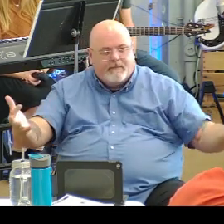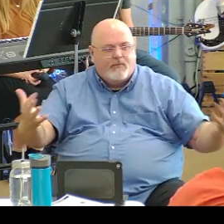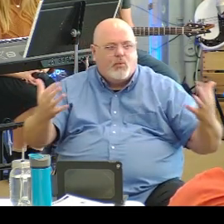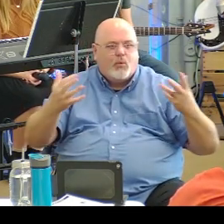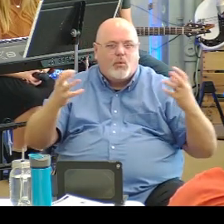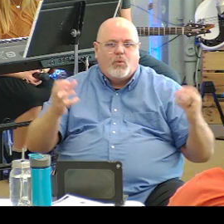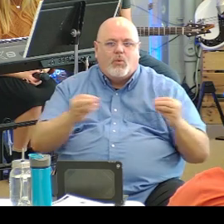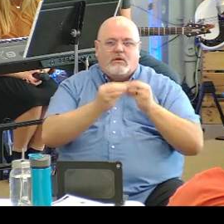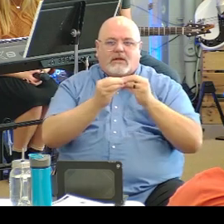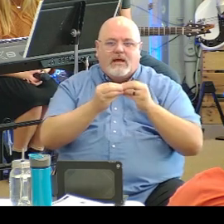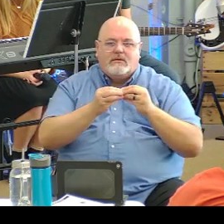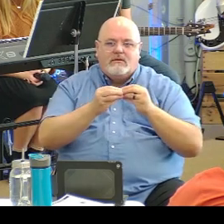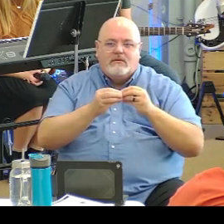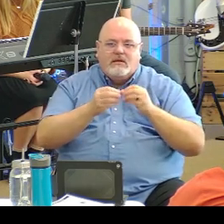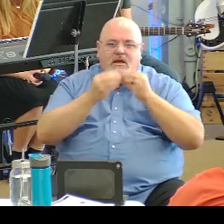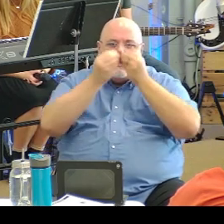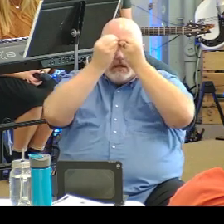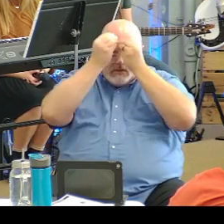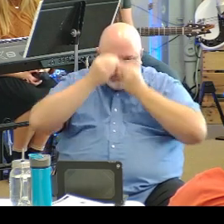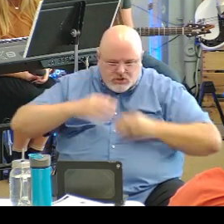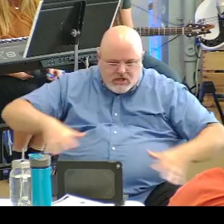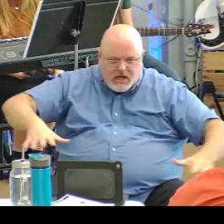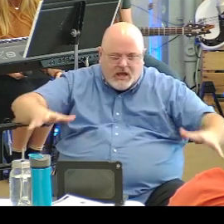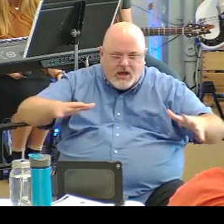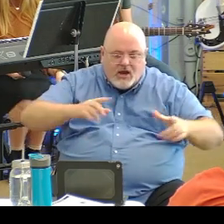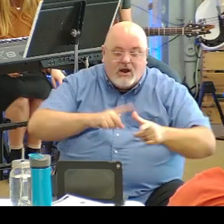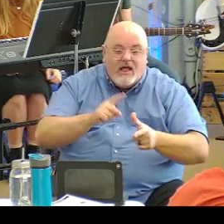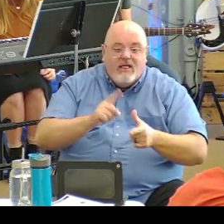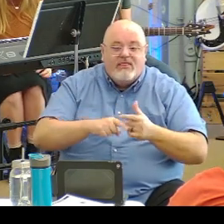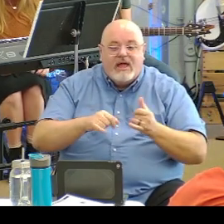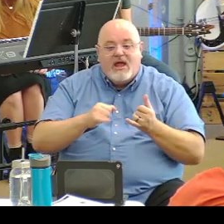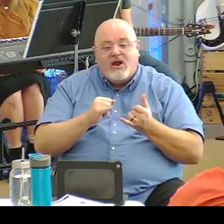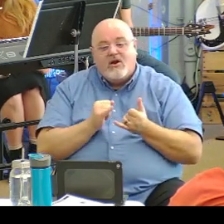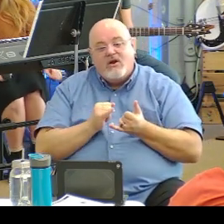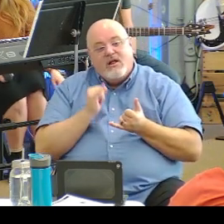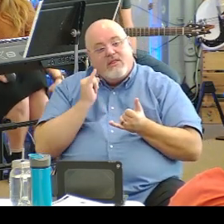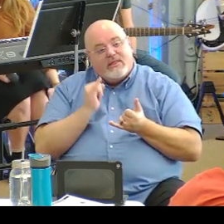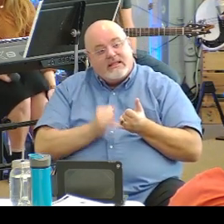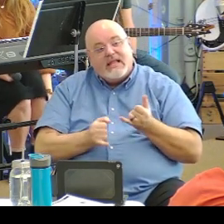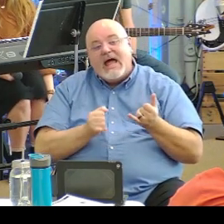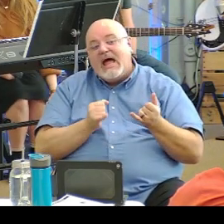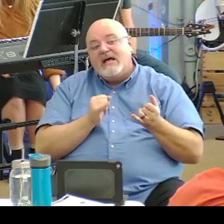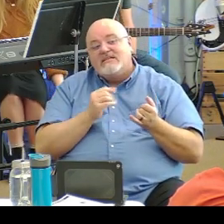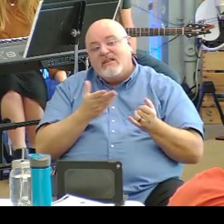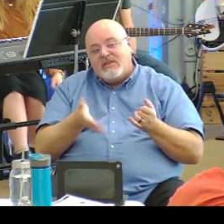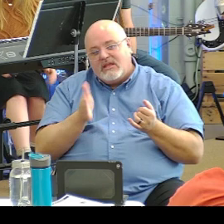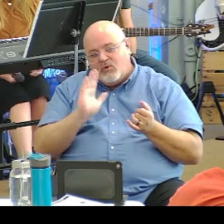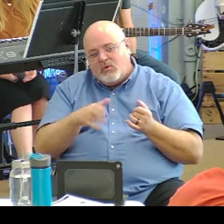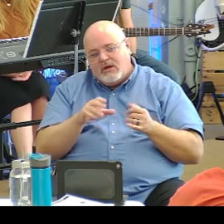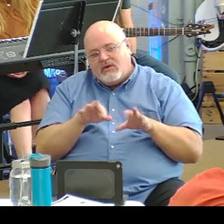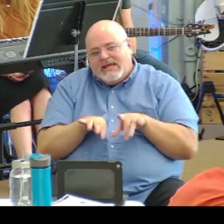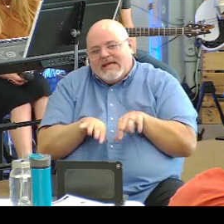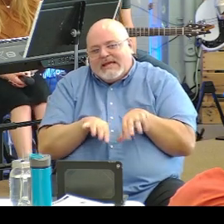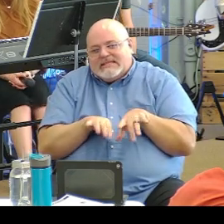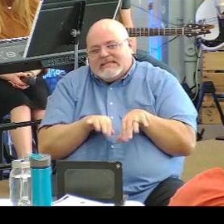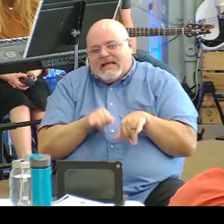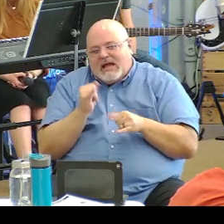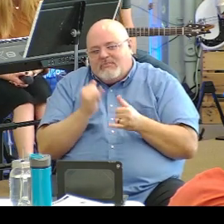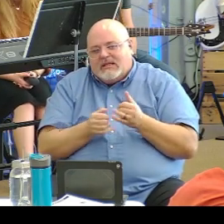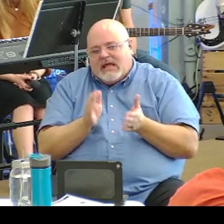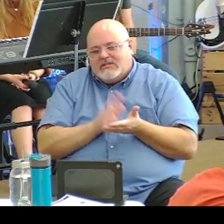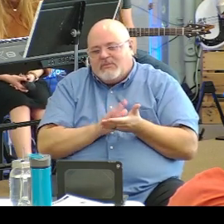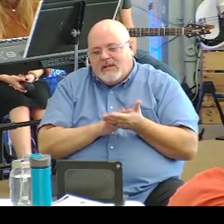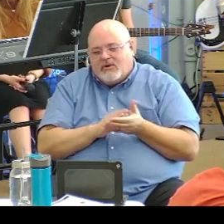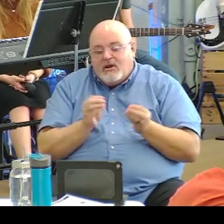you'll type up a final draft of your own sheet. The goal for that is twofold. One, the